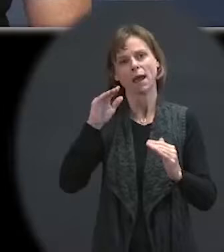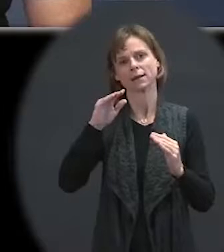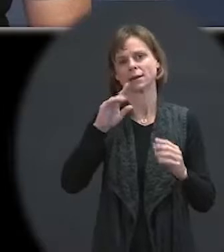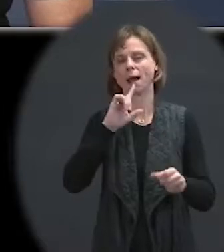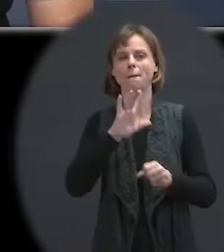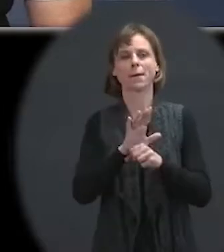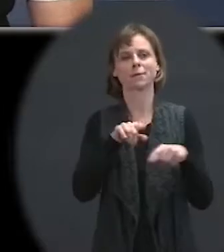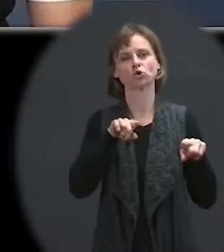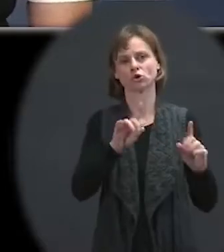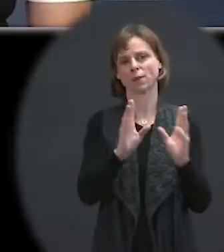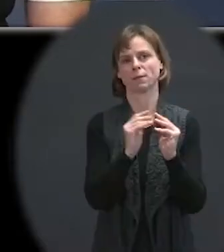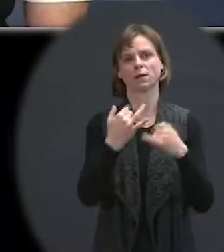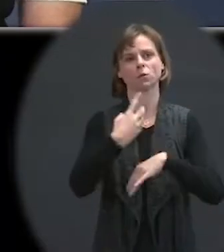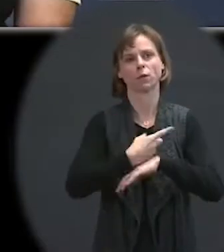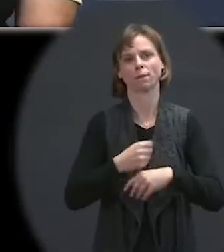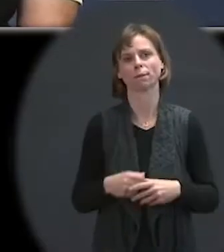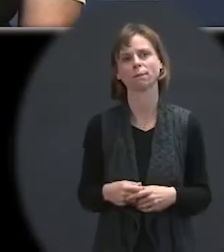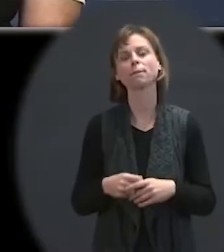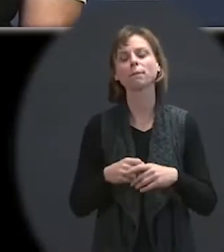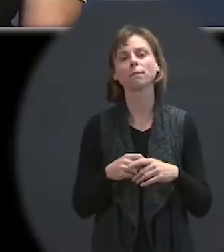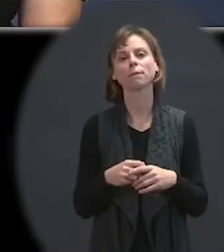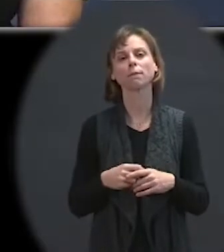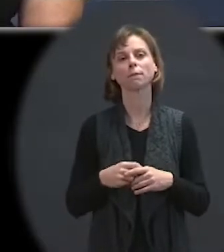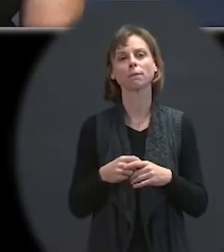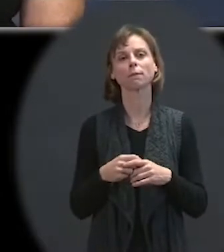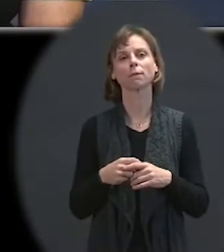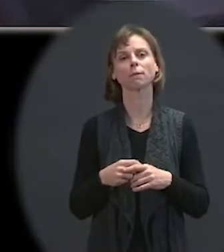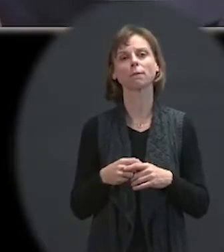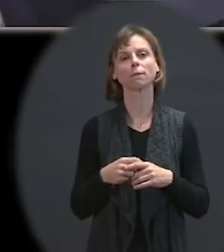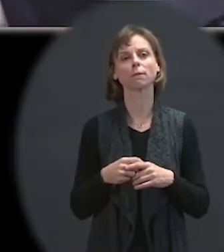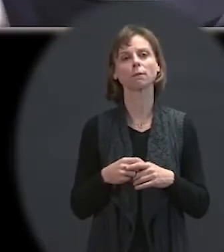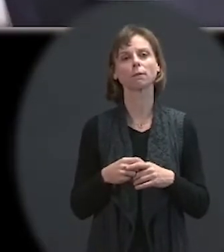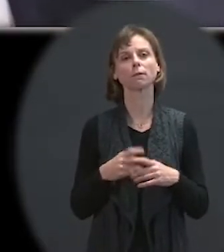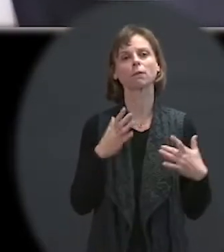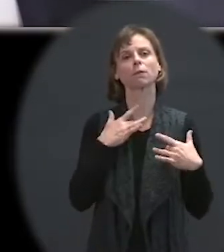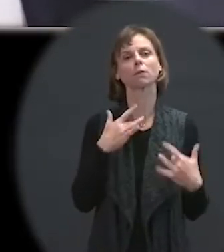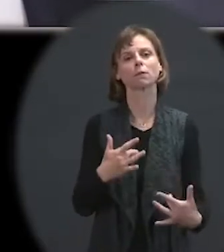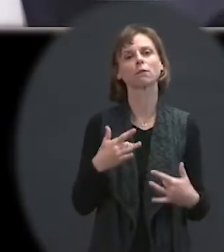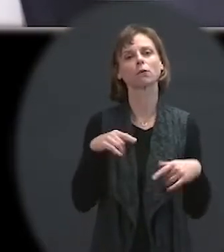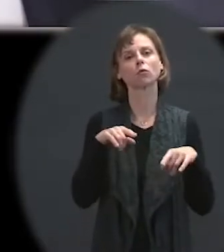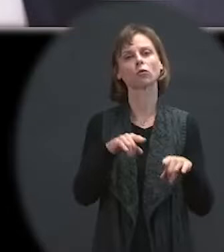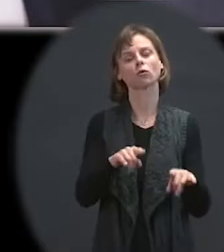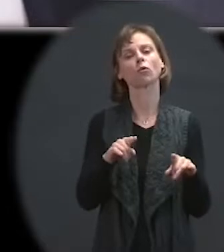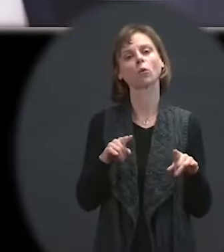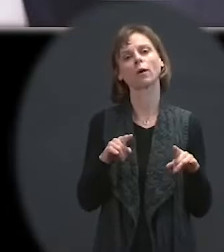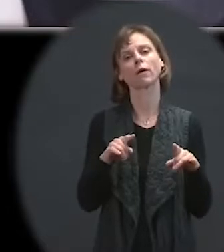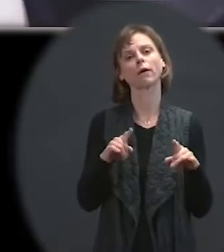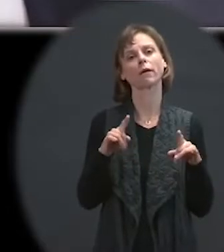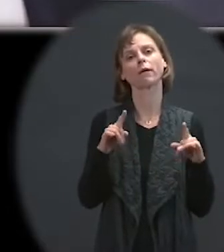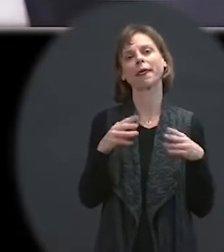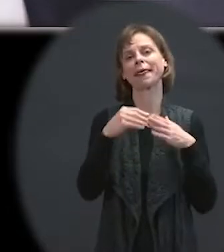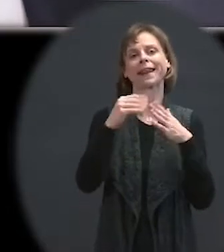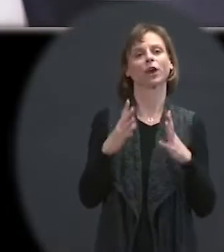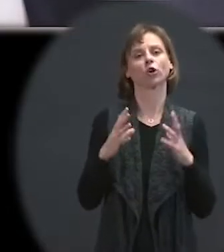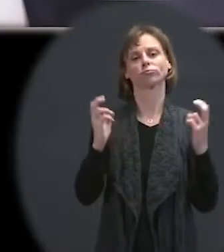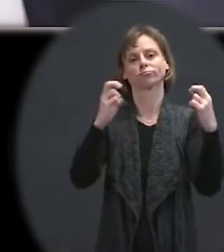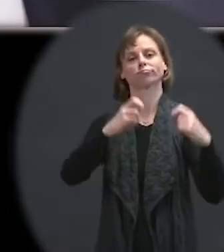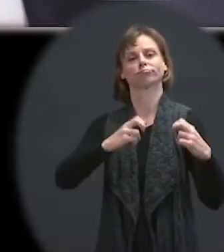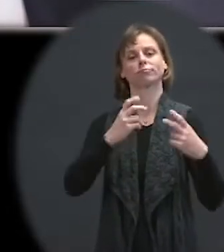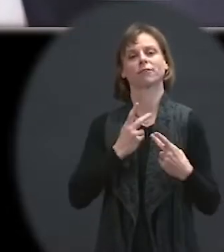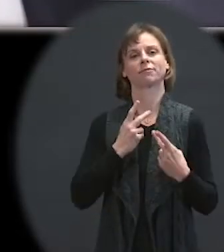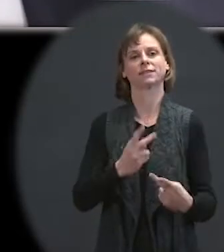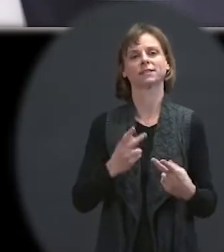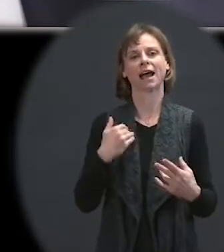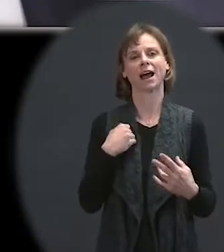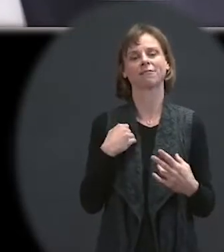today. Okay, and then just one more logistical thing on the Canada visit. Usually during these foreign leader visits, obviously, as you know, there's a 2-and-2 element